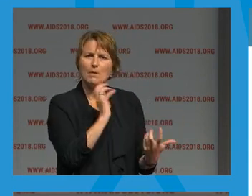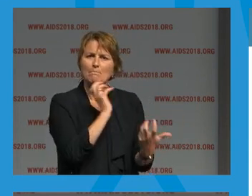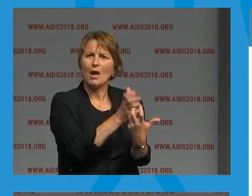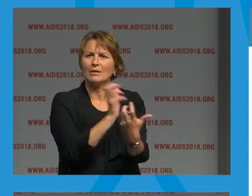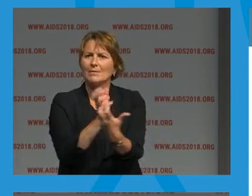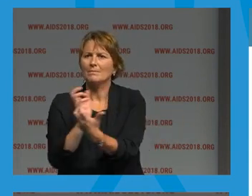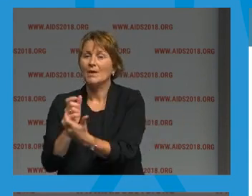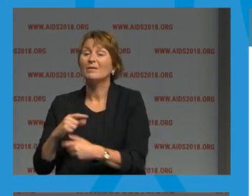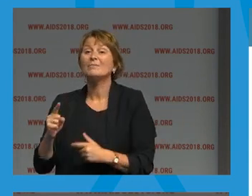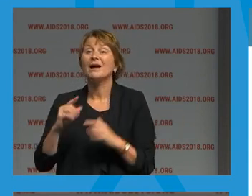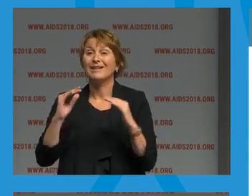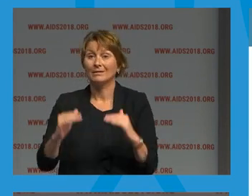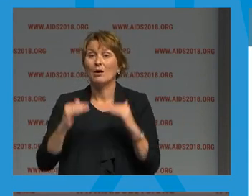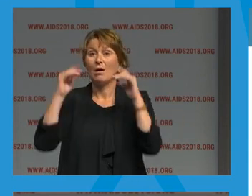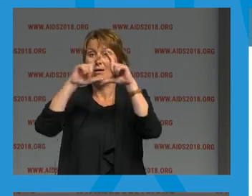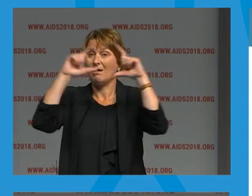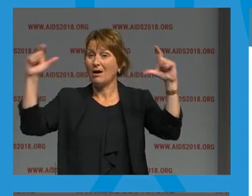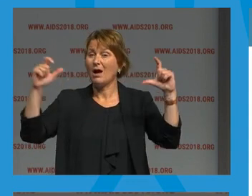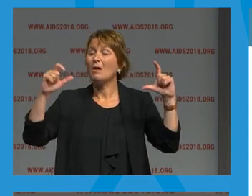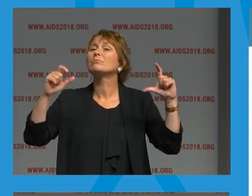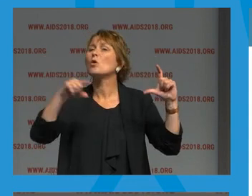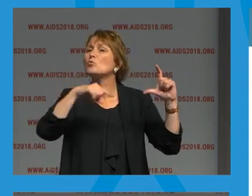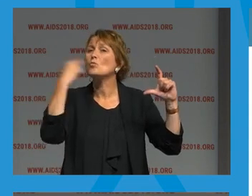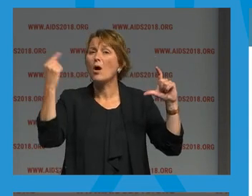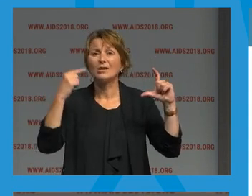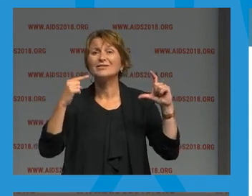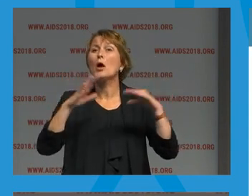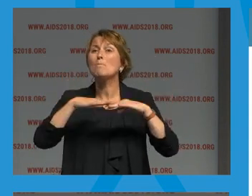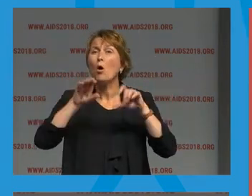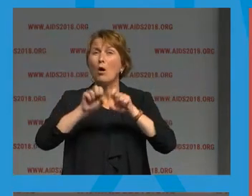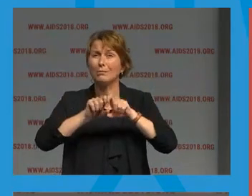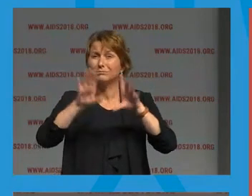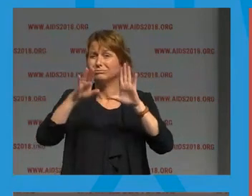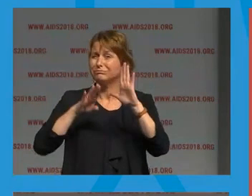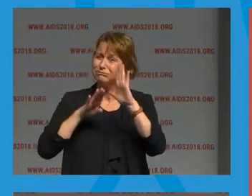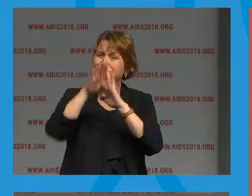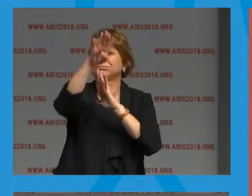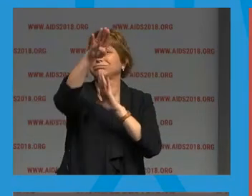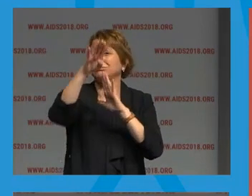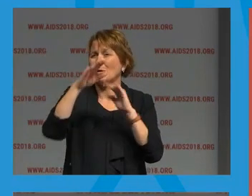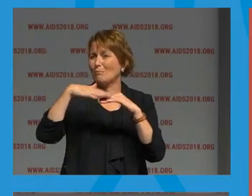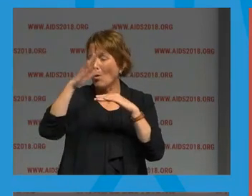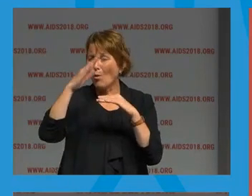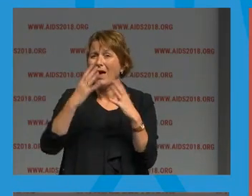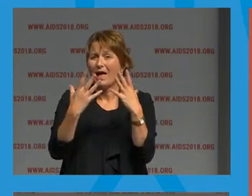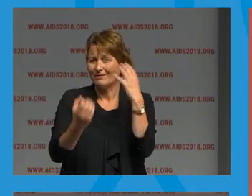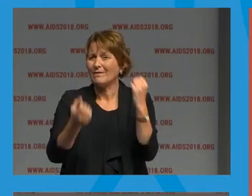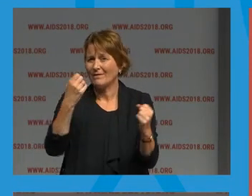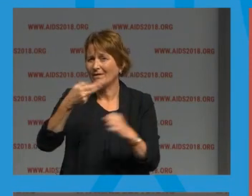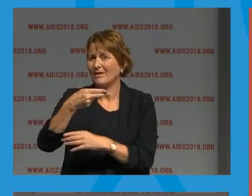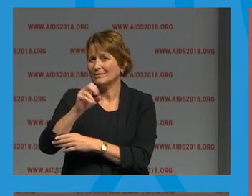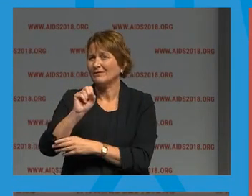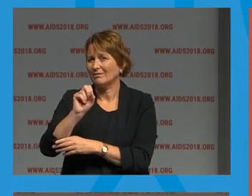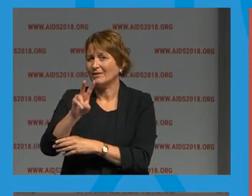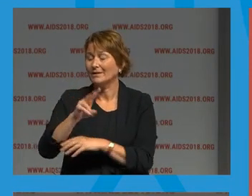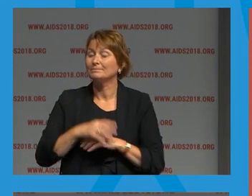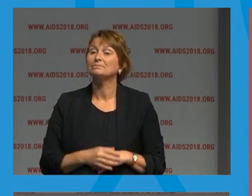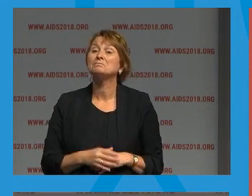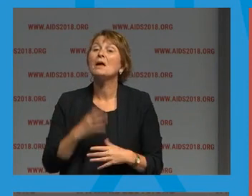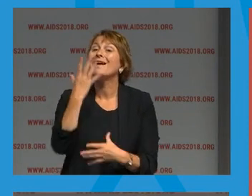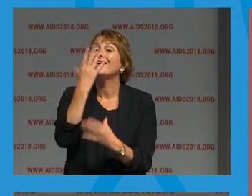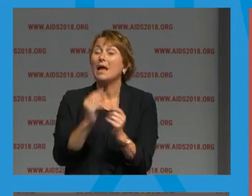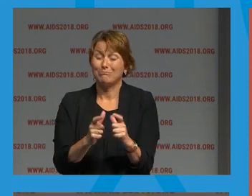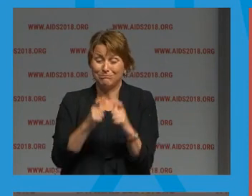And then we look at Russia, where the incidence continues to rise. Some of our greatest gaps do still exist in